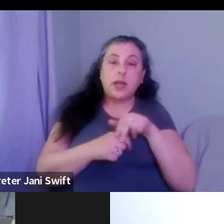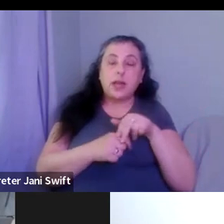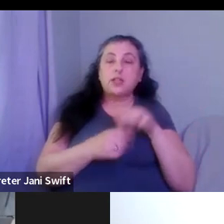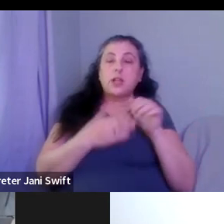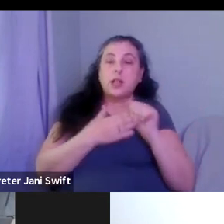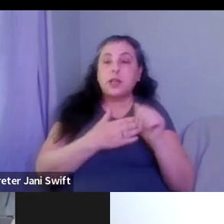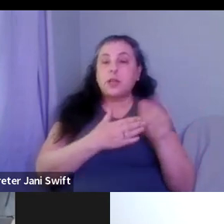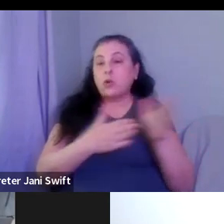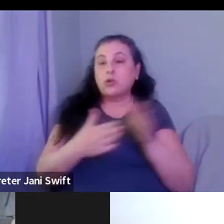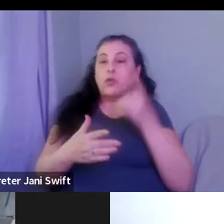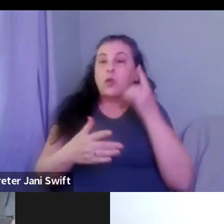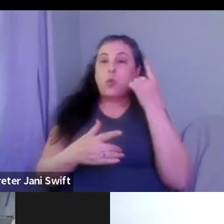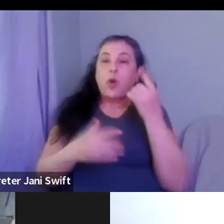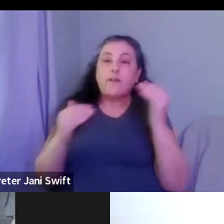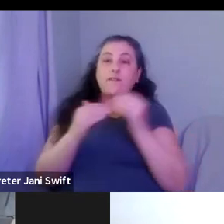One Fair Wage.